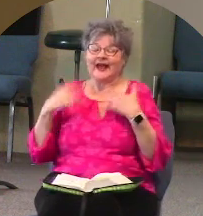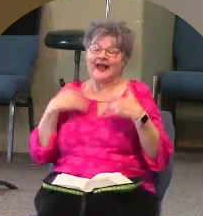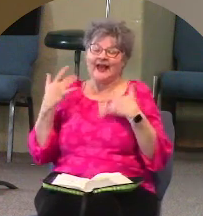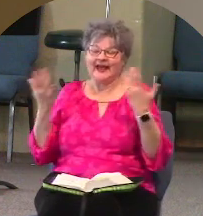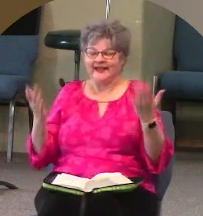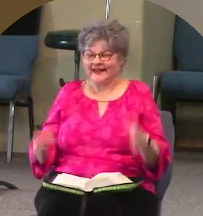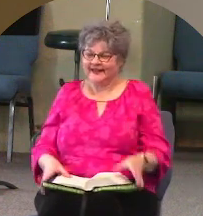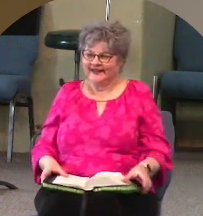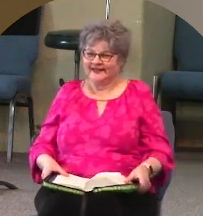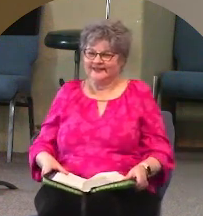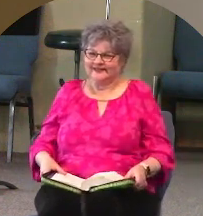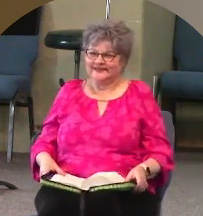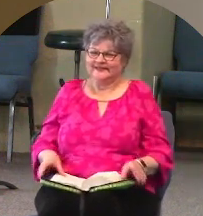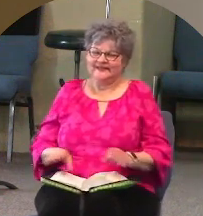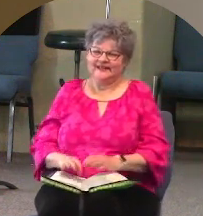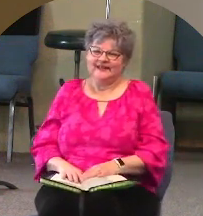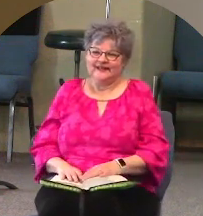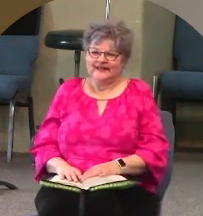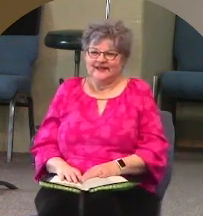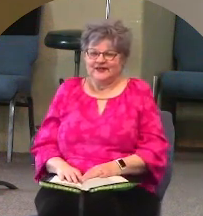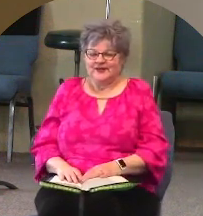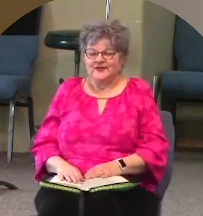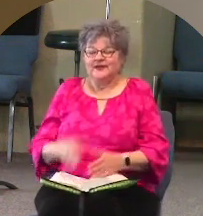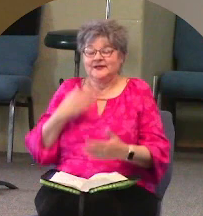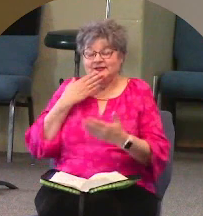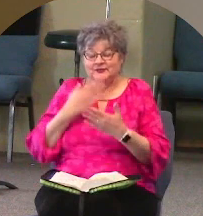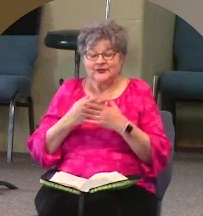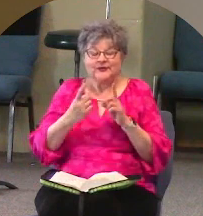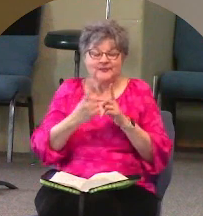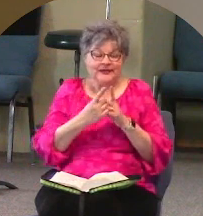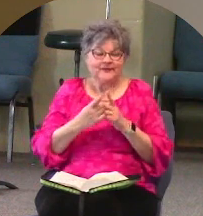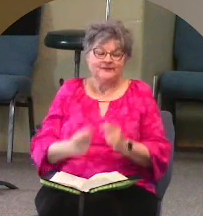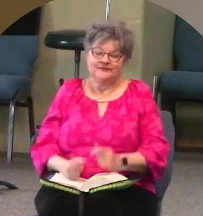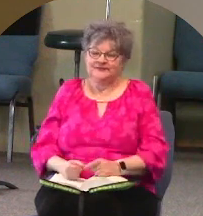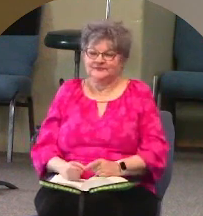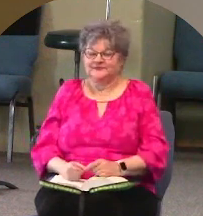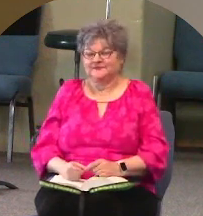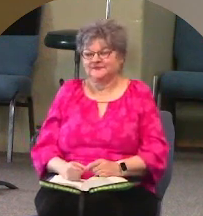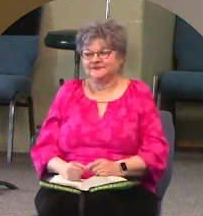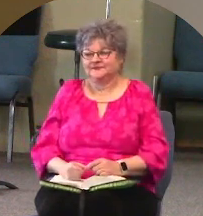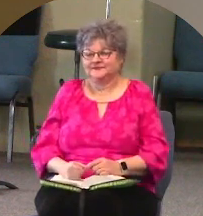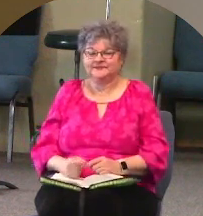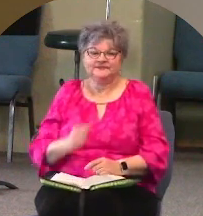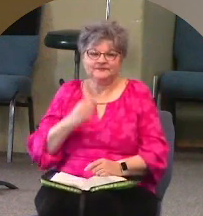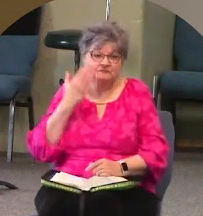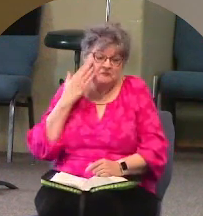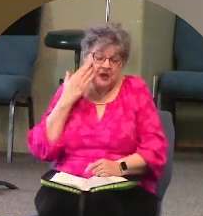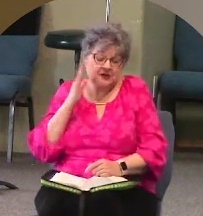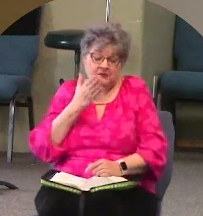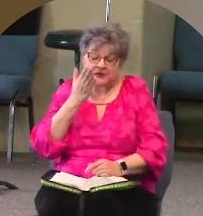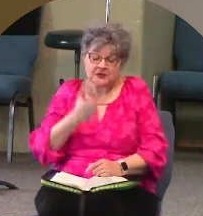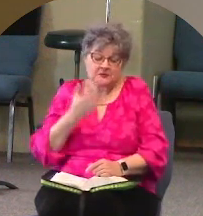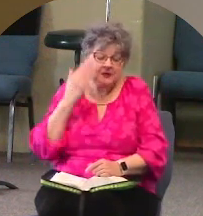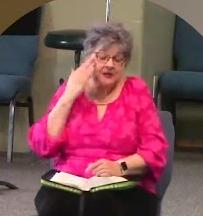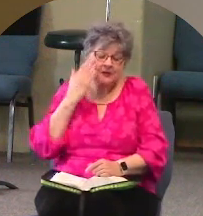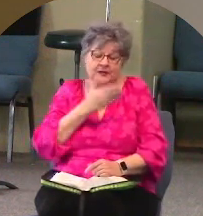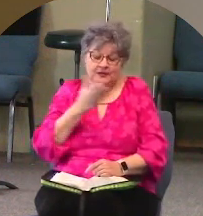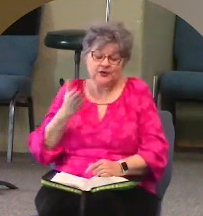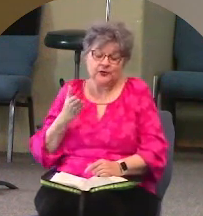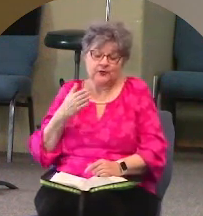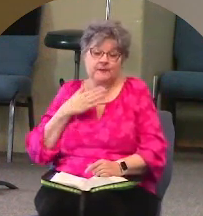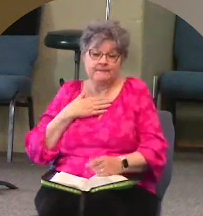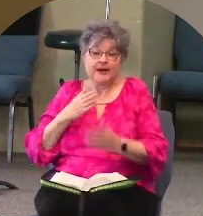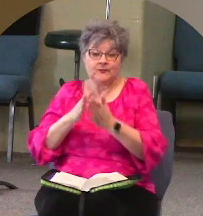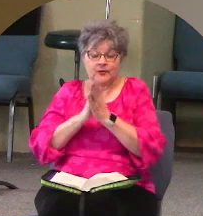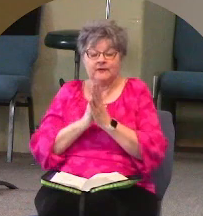young. That's right. But it's good to meet you. not knowing you and knowing you, here's my